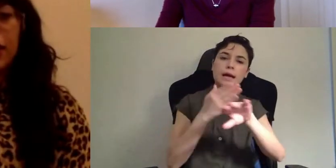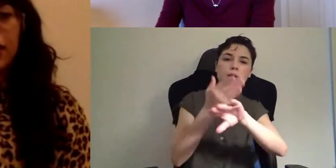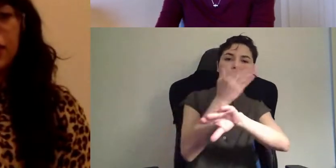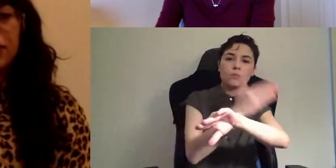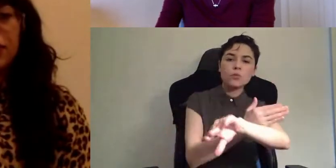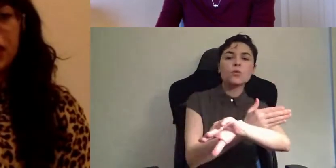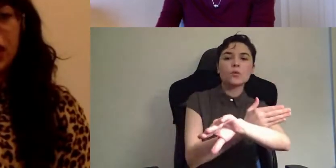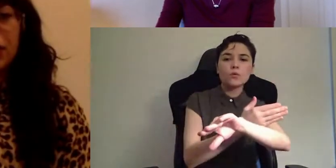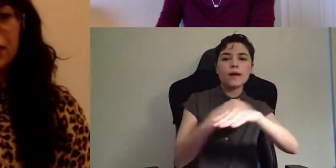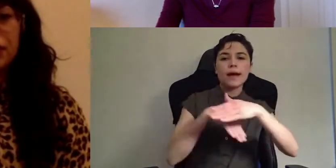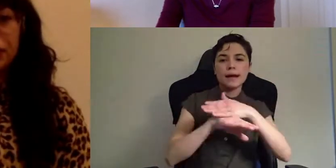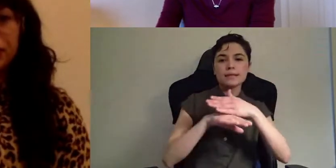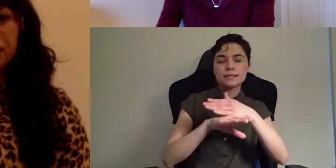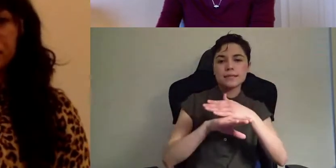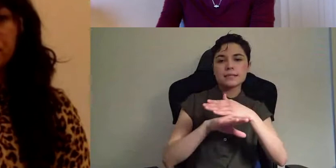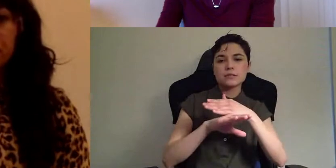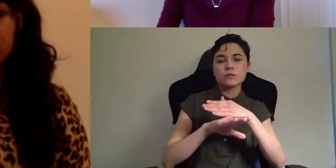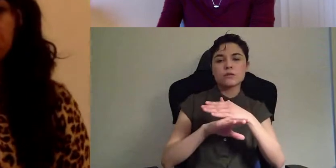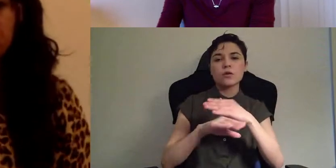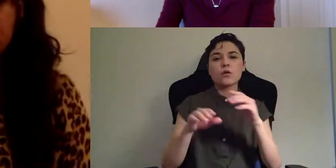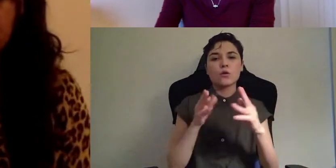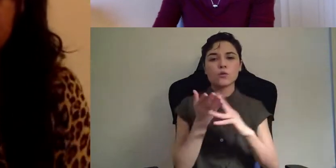I think about.